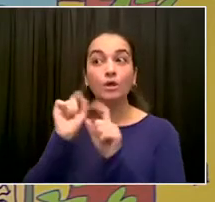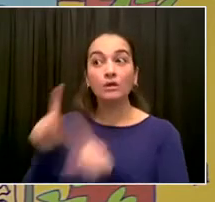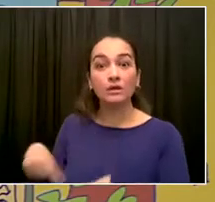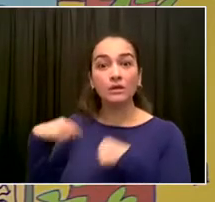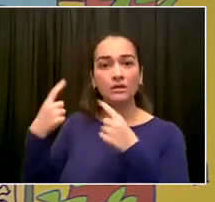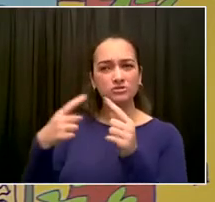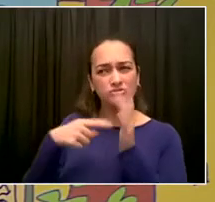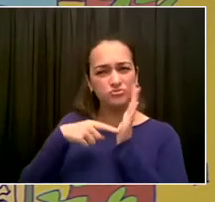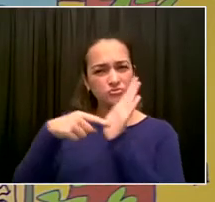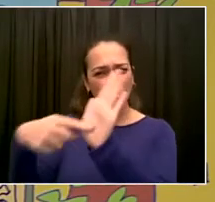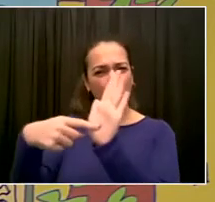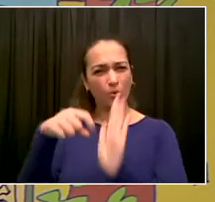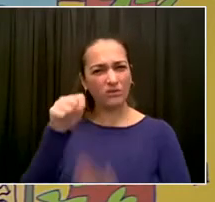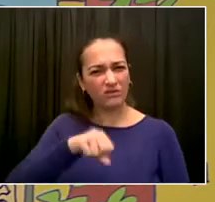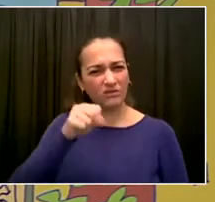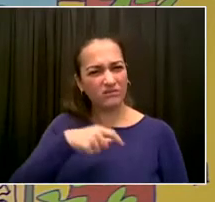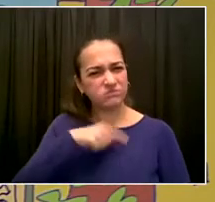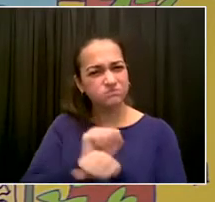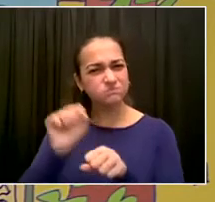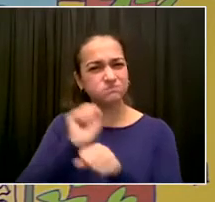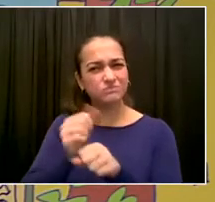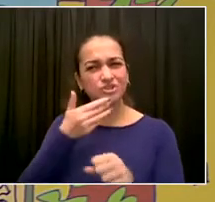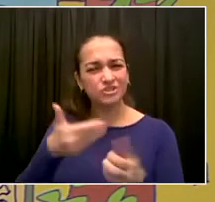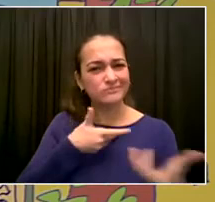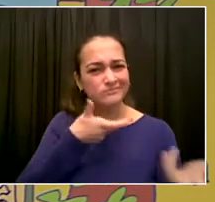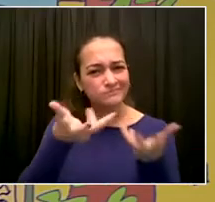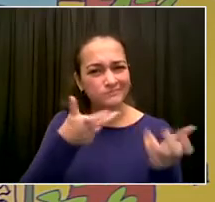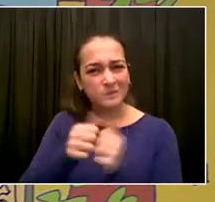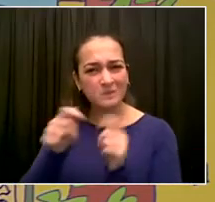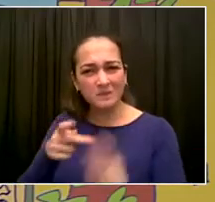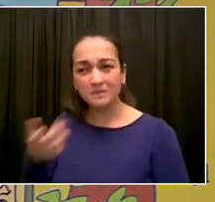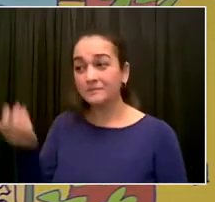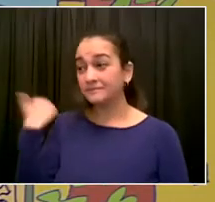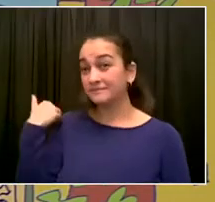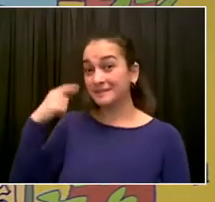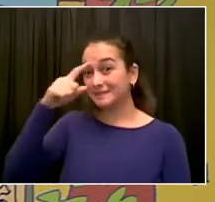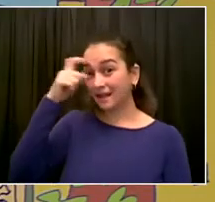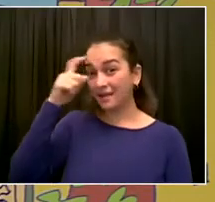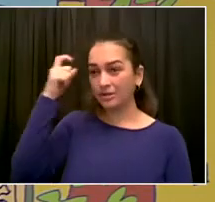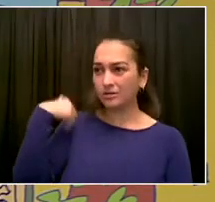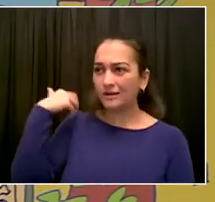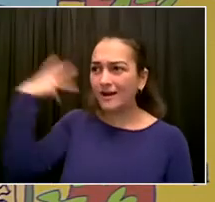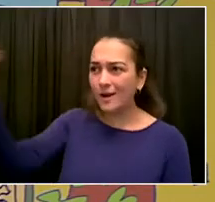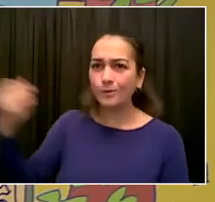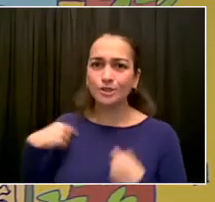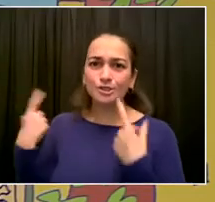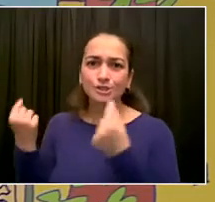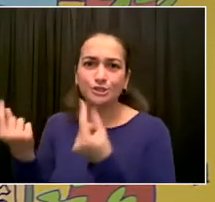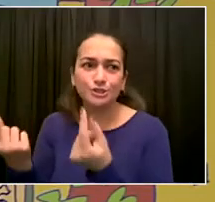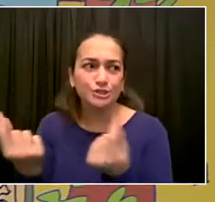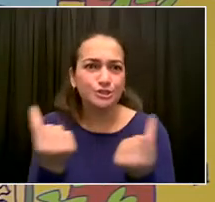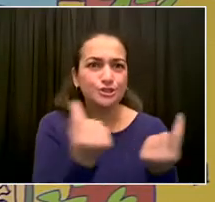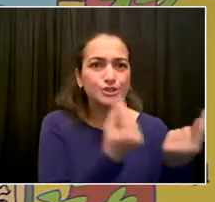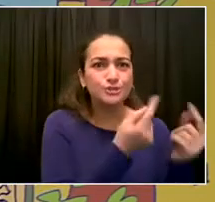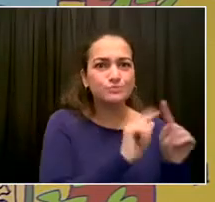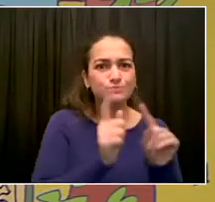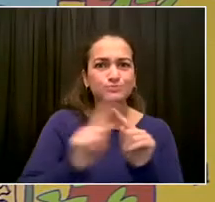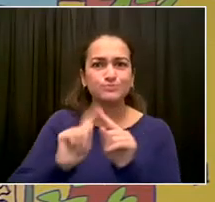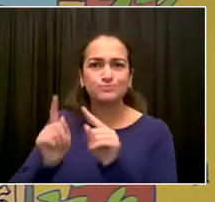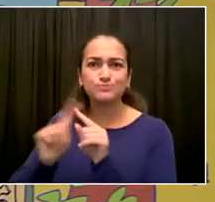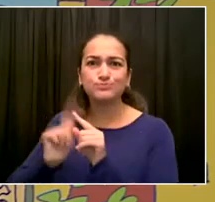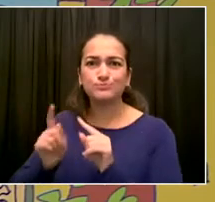at peace with the things I've done and who I am. I also am a huge fan of Eric Adams, and I think he's going to be a great